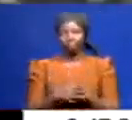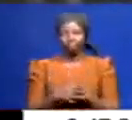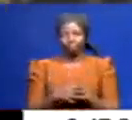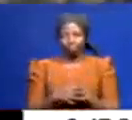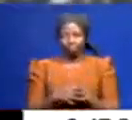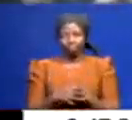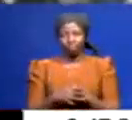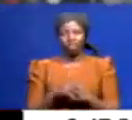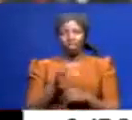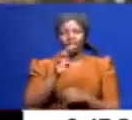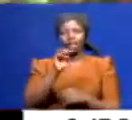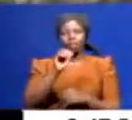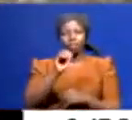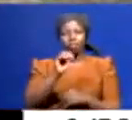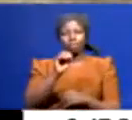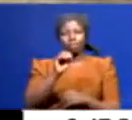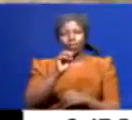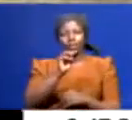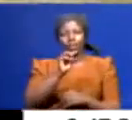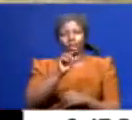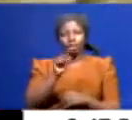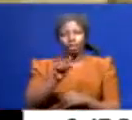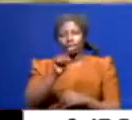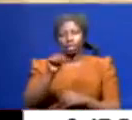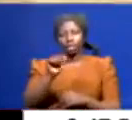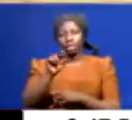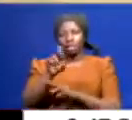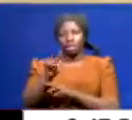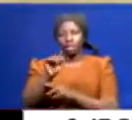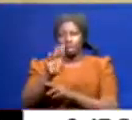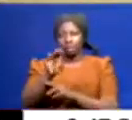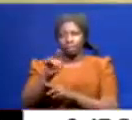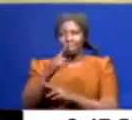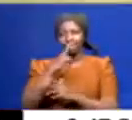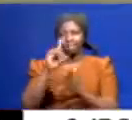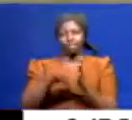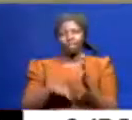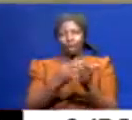reach. Mozzart Bet country manager Sasha Kneta says that the partnership